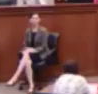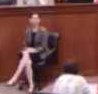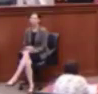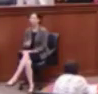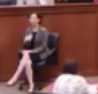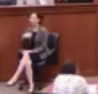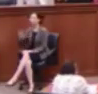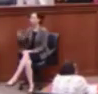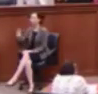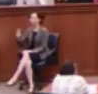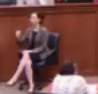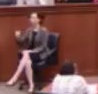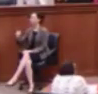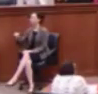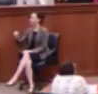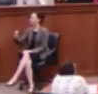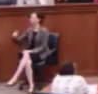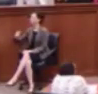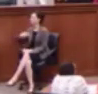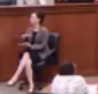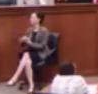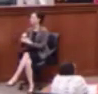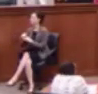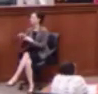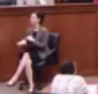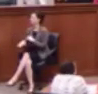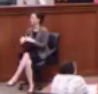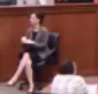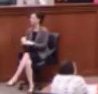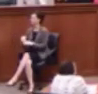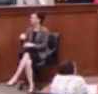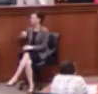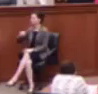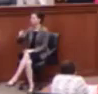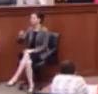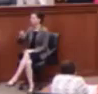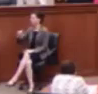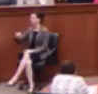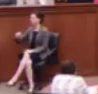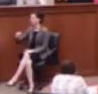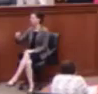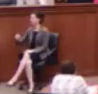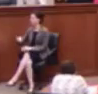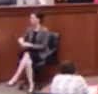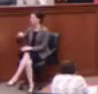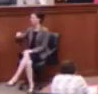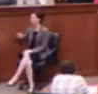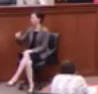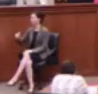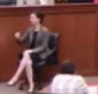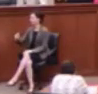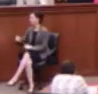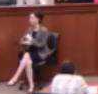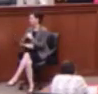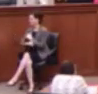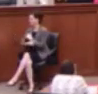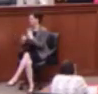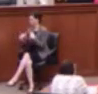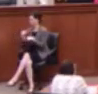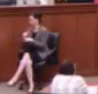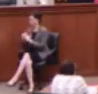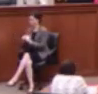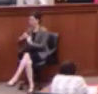I'm Kathy Smith, and I'm a school counselor at Jennings High School in Jeff Davis Parish. I've been working